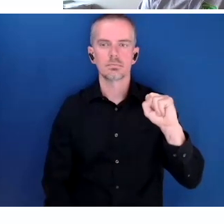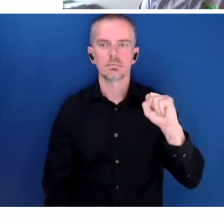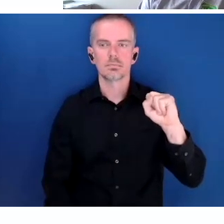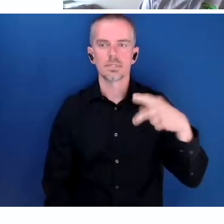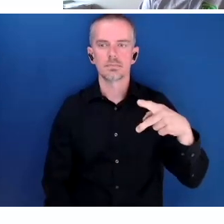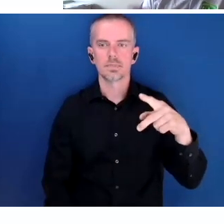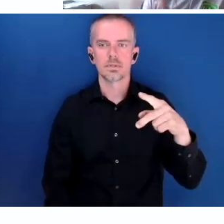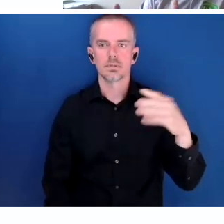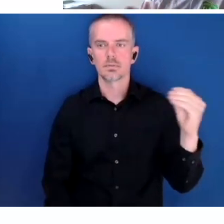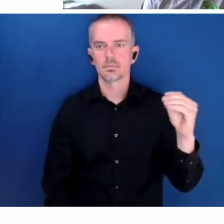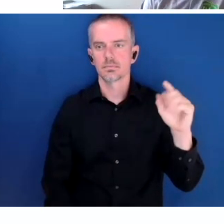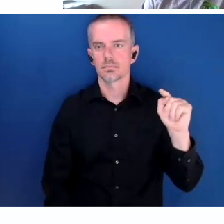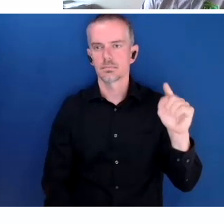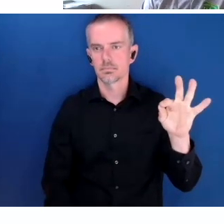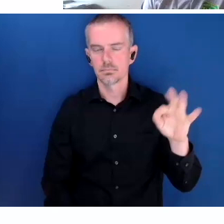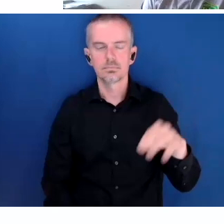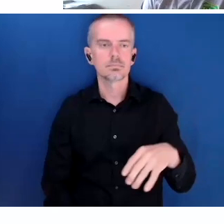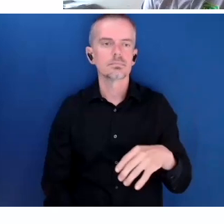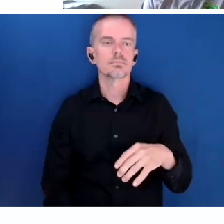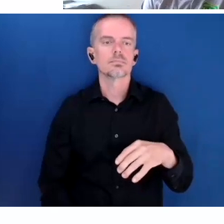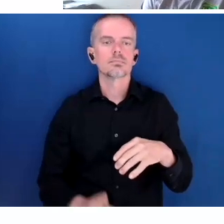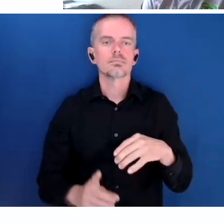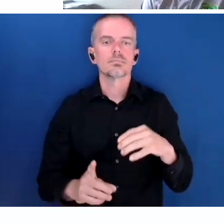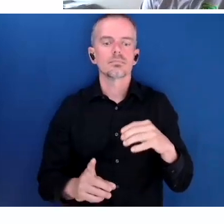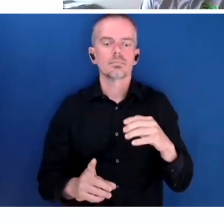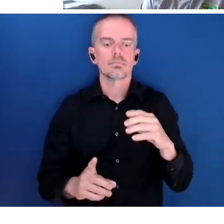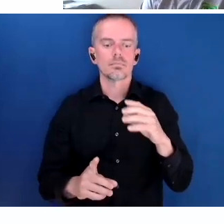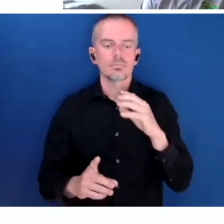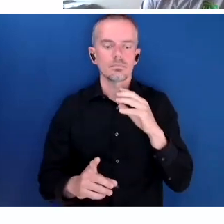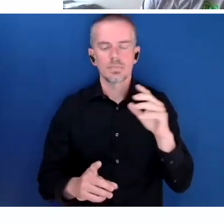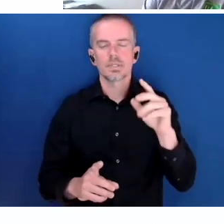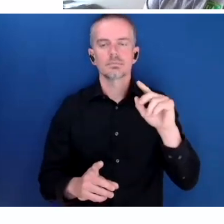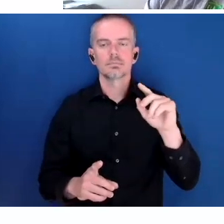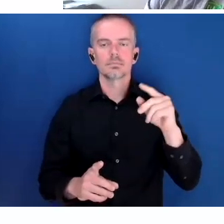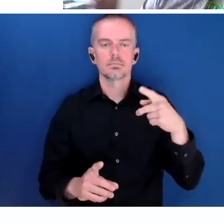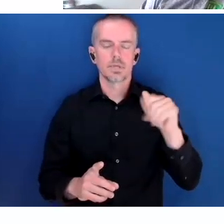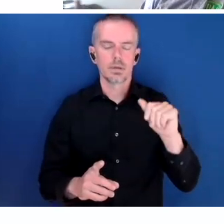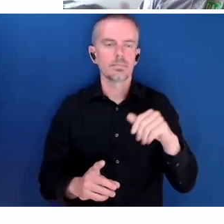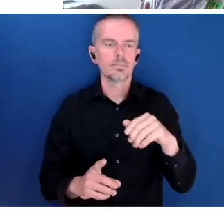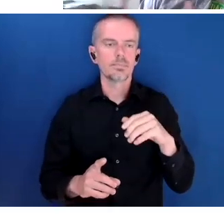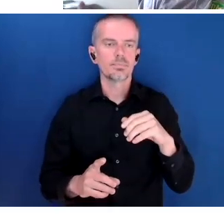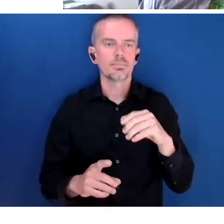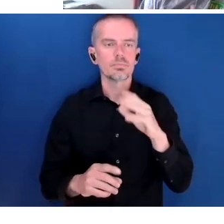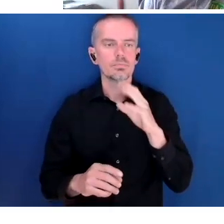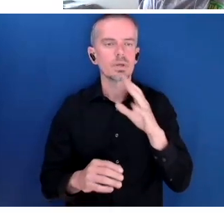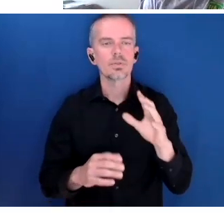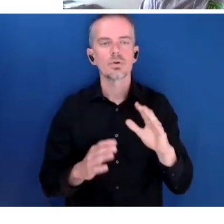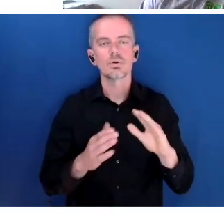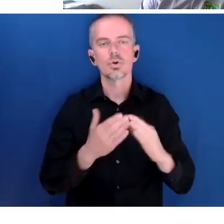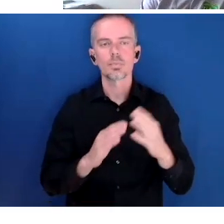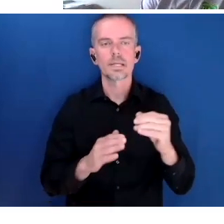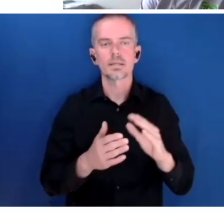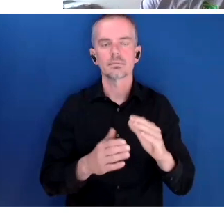funding opportunities. Like I talked a little bit about our urban and community forestry grants. So of that $1.5